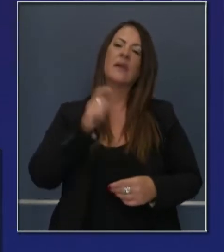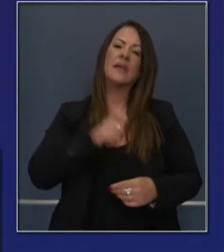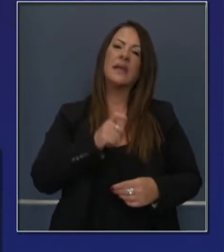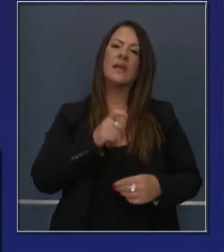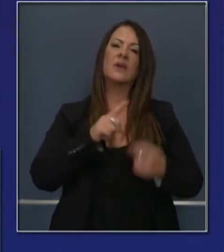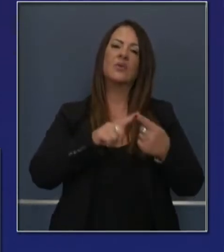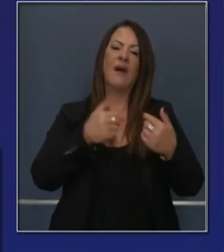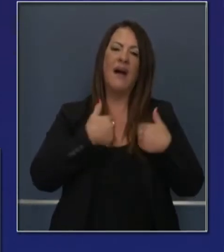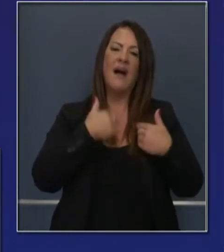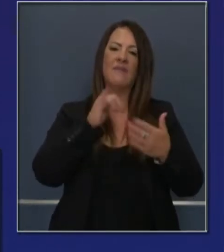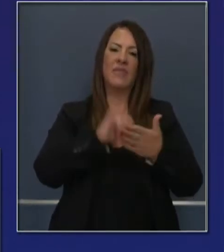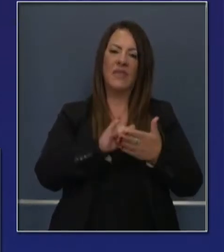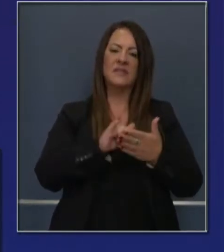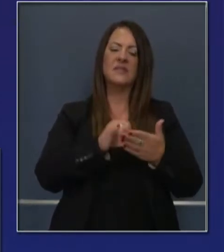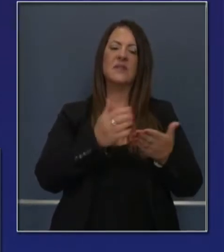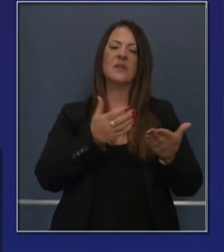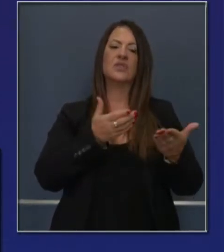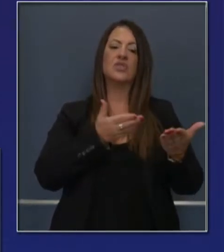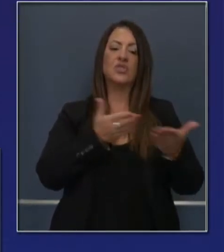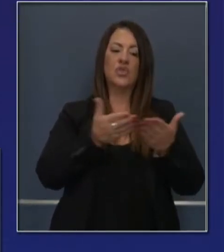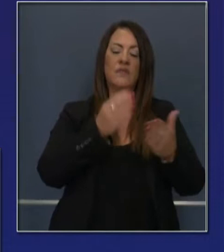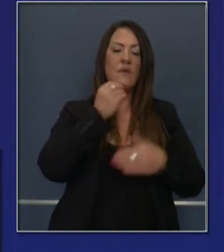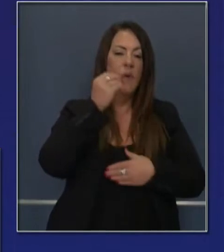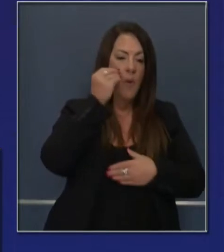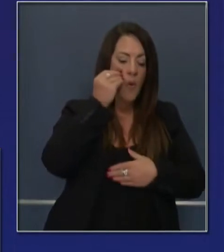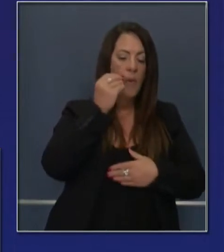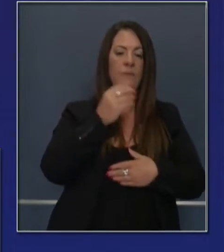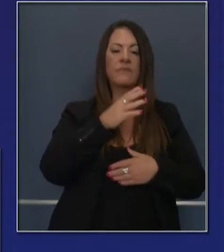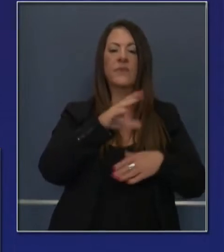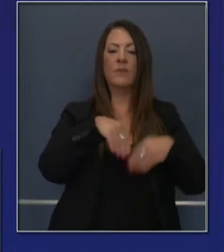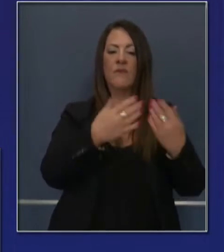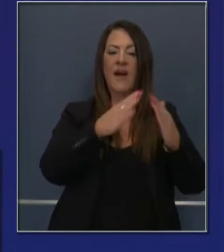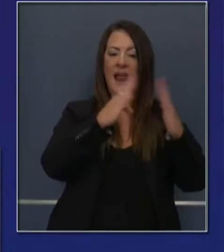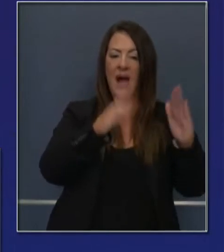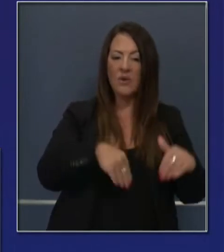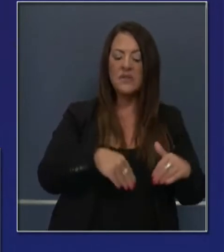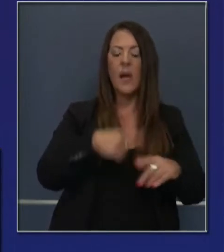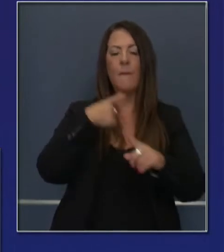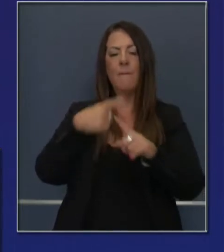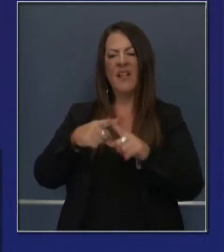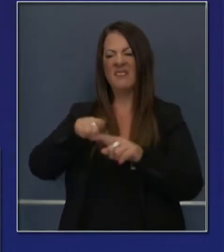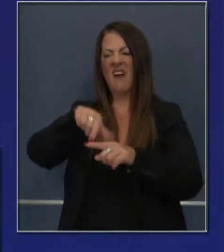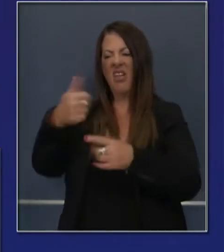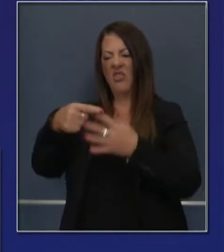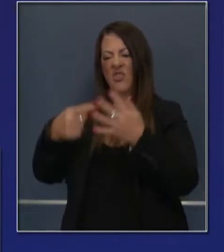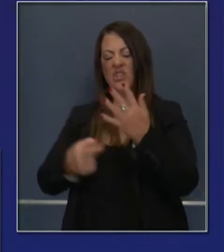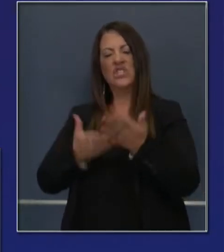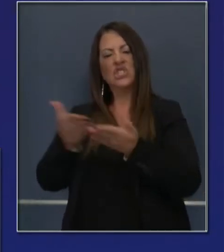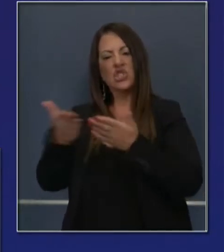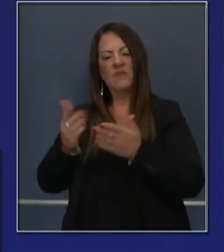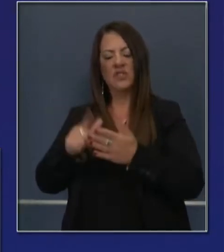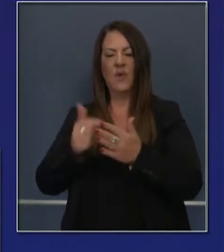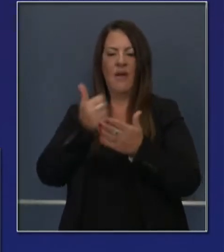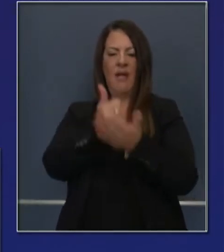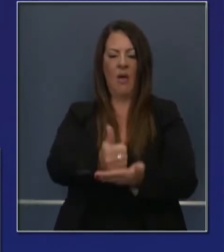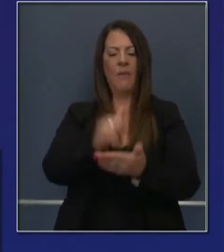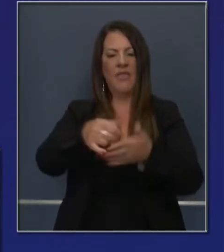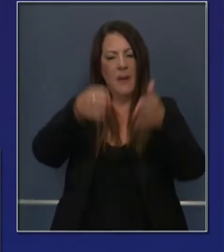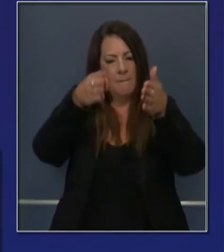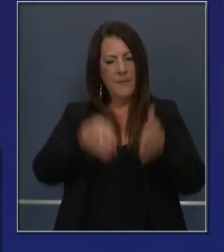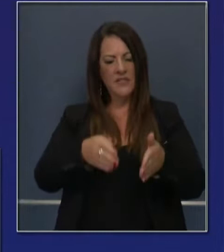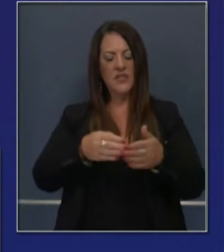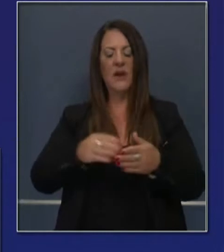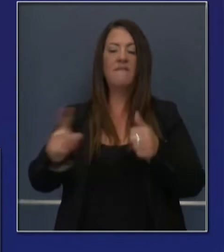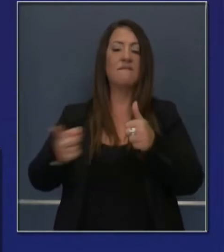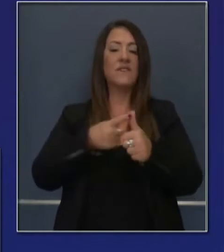housing and supportive services solve homelessness. I've had a bias for decades, housing first.